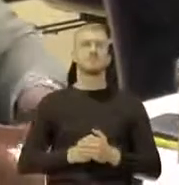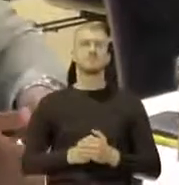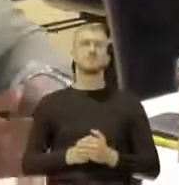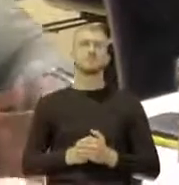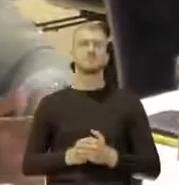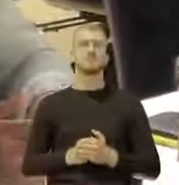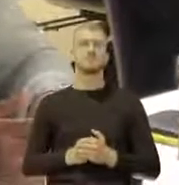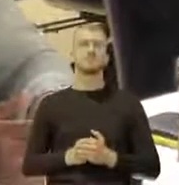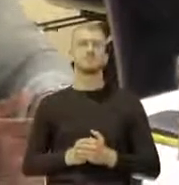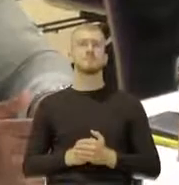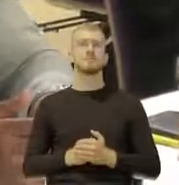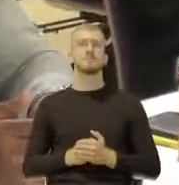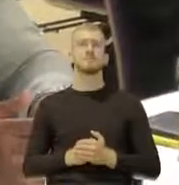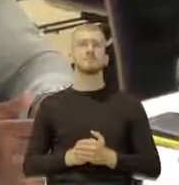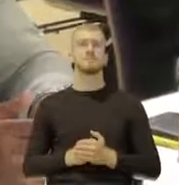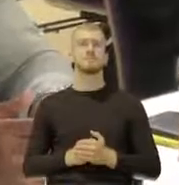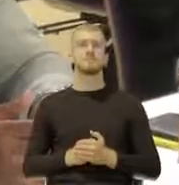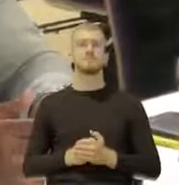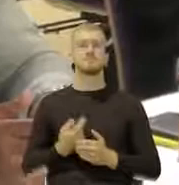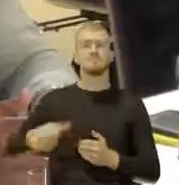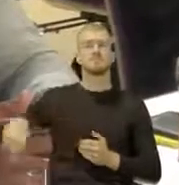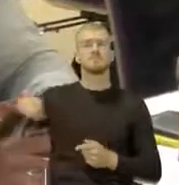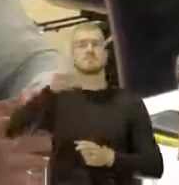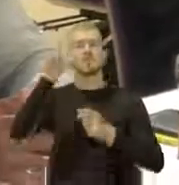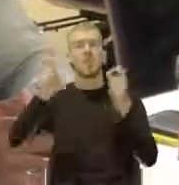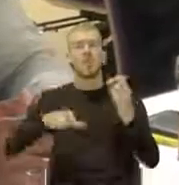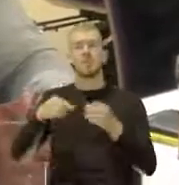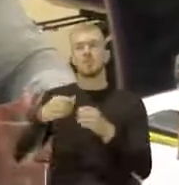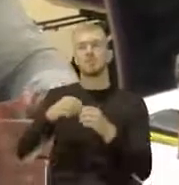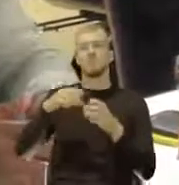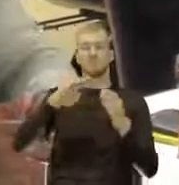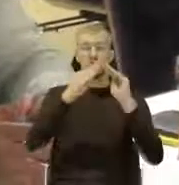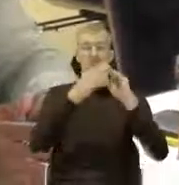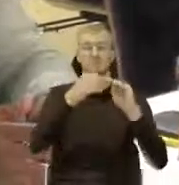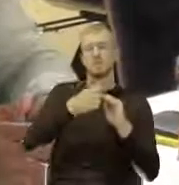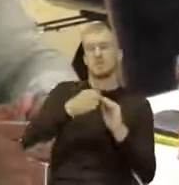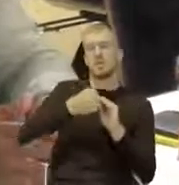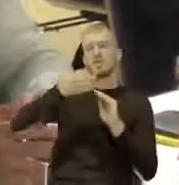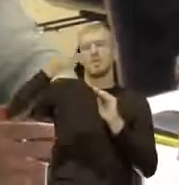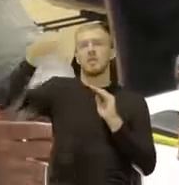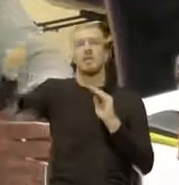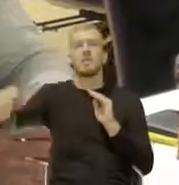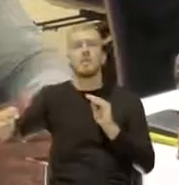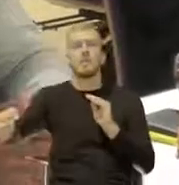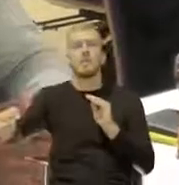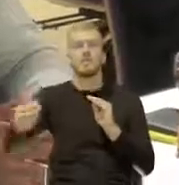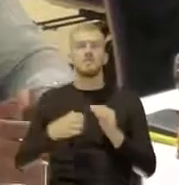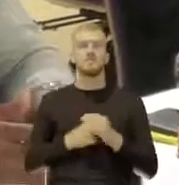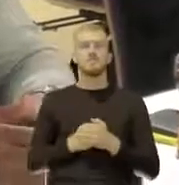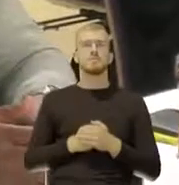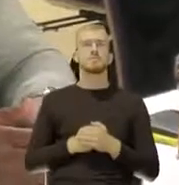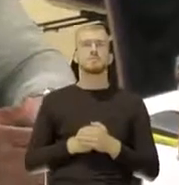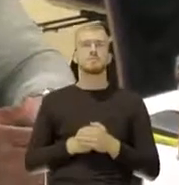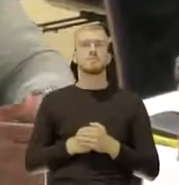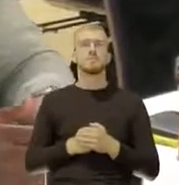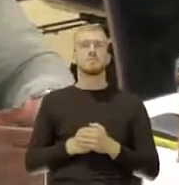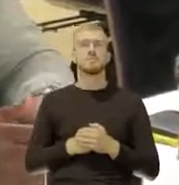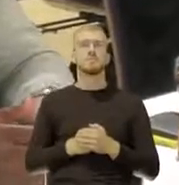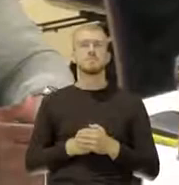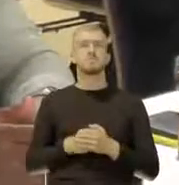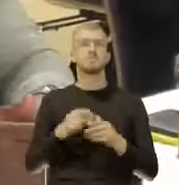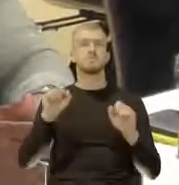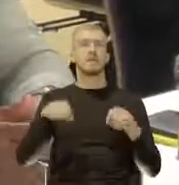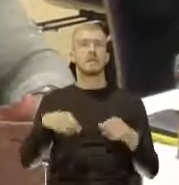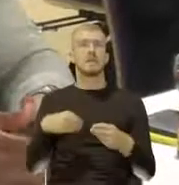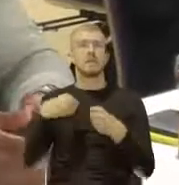from creating employment for people to have somewhere to work and generate income and improve their livelihoods, it's also going to take them off the